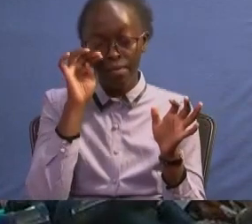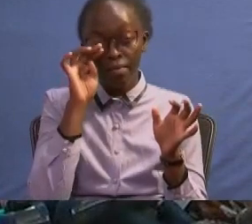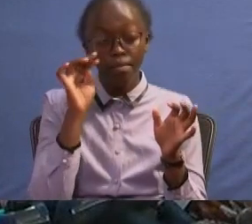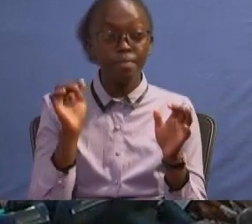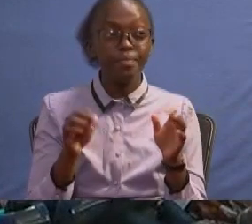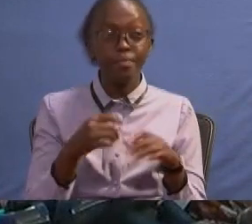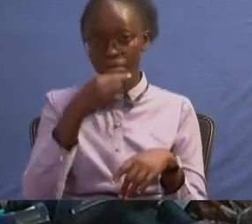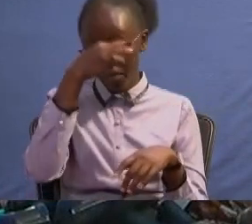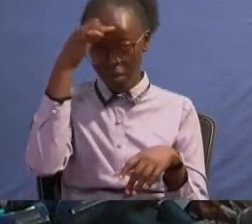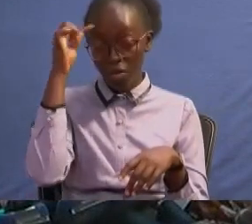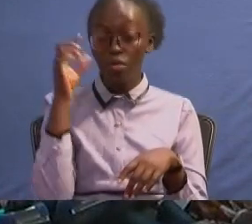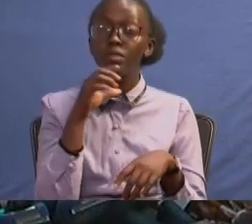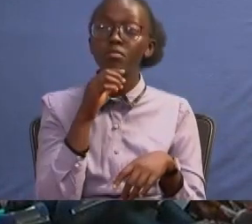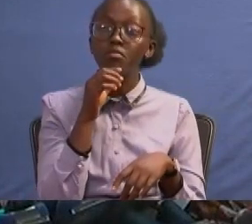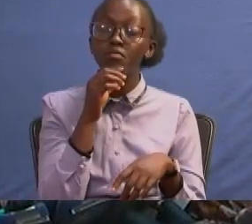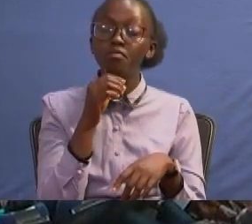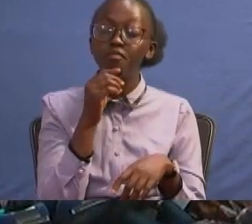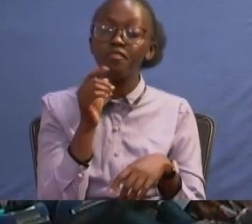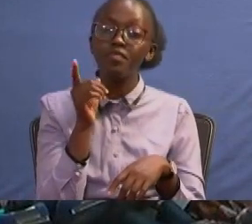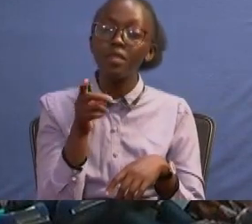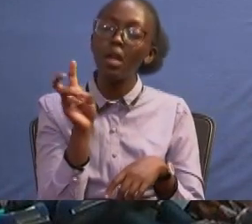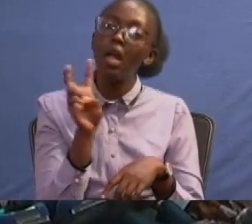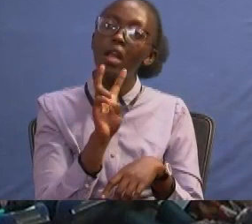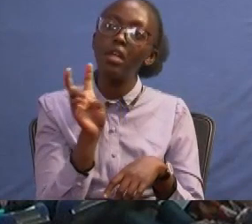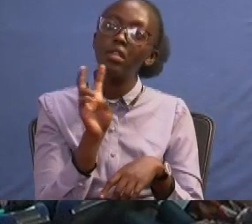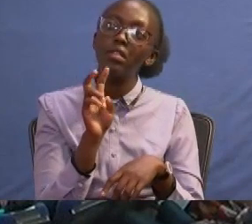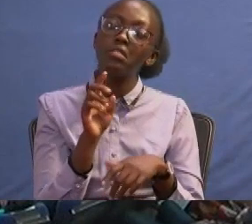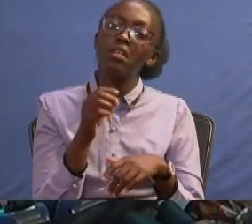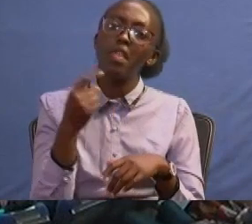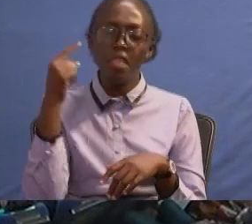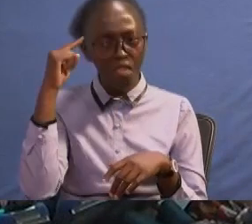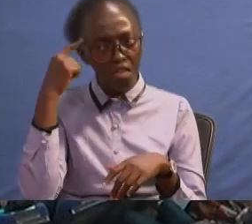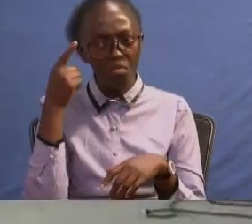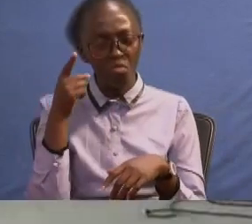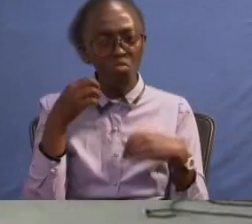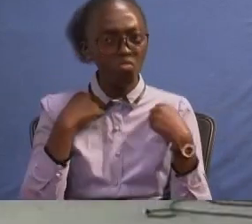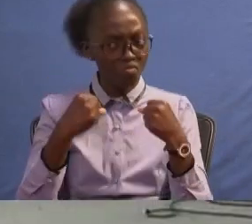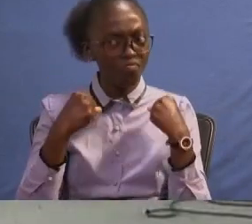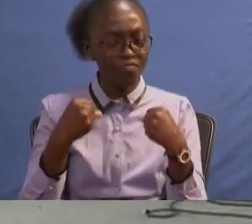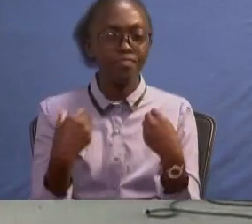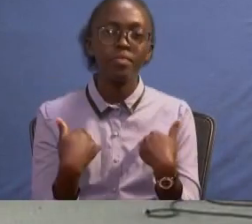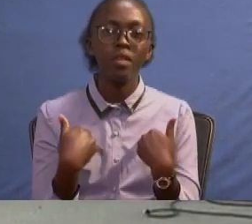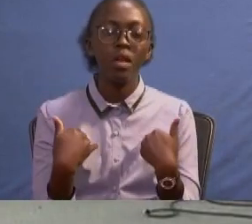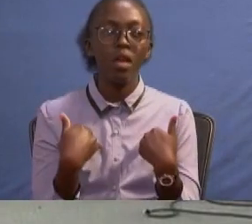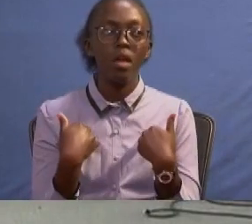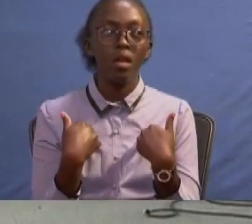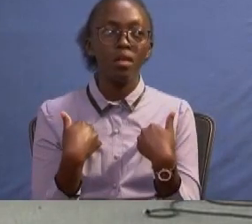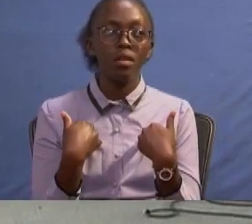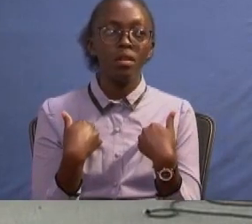Because this man, when he saw that, he thought I was very courageous. So an act of